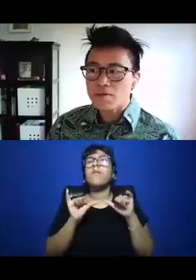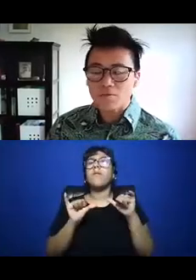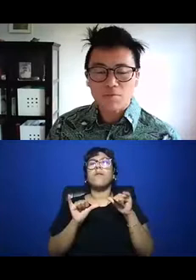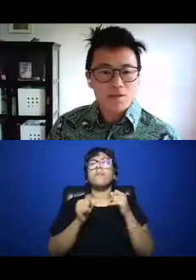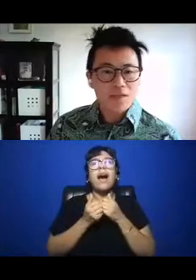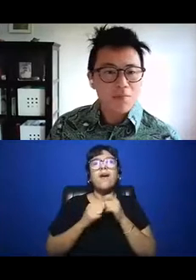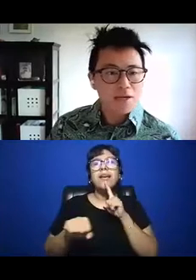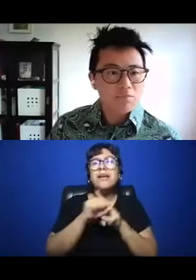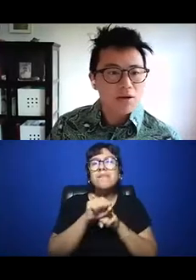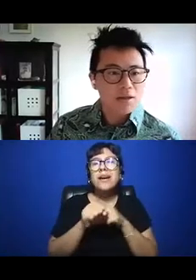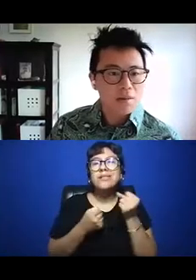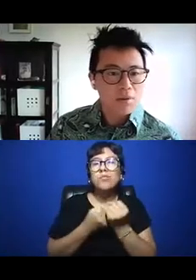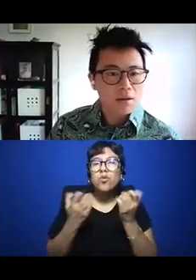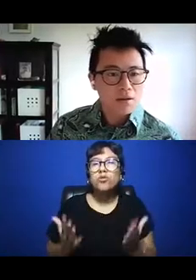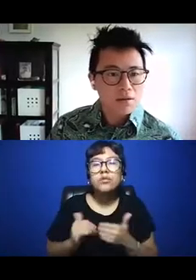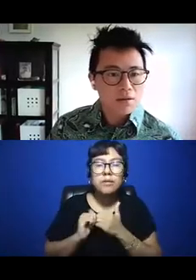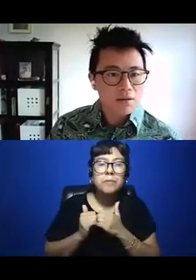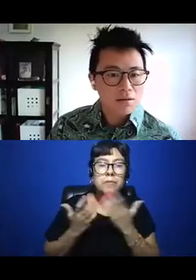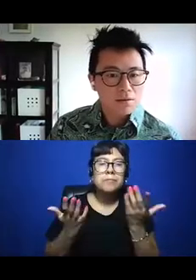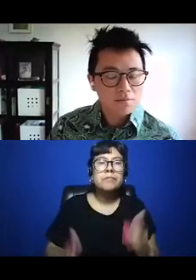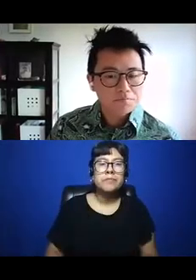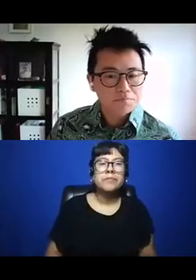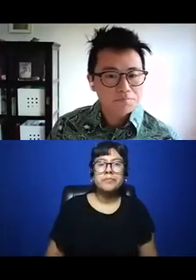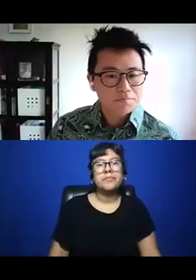could the impacts be on that?